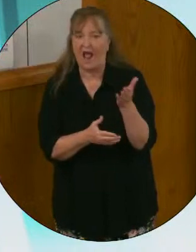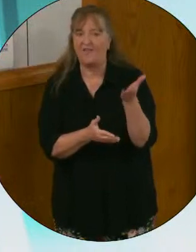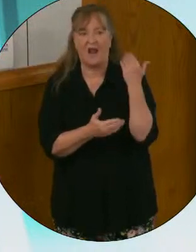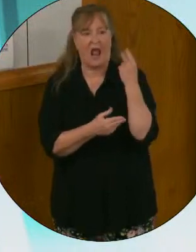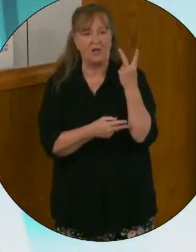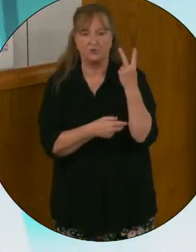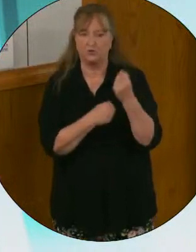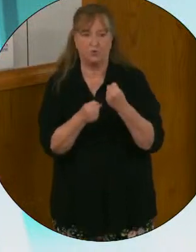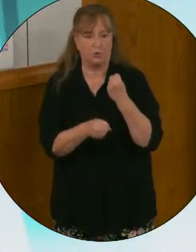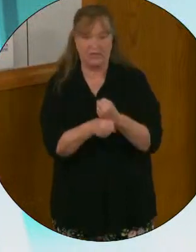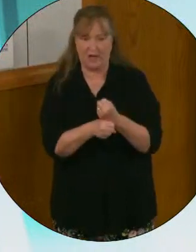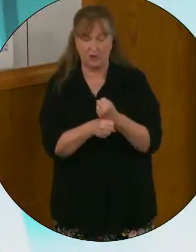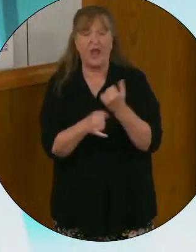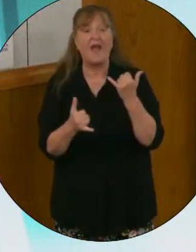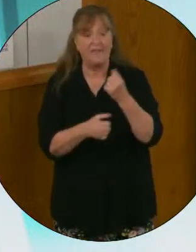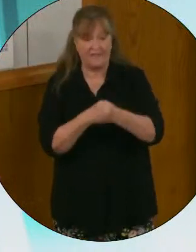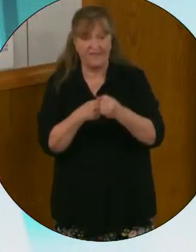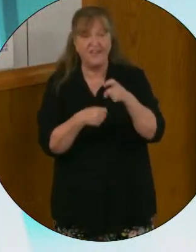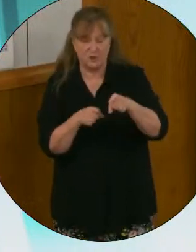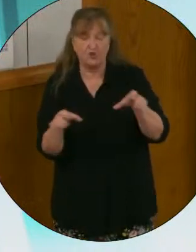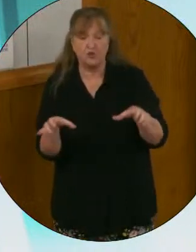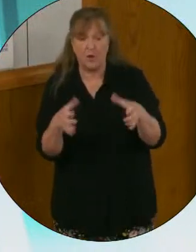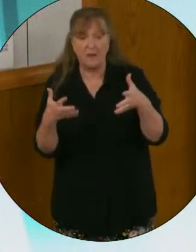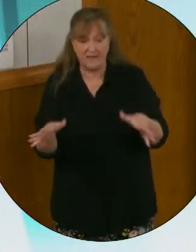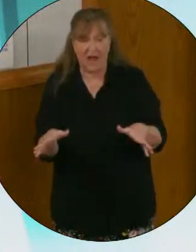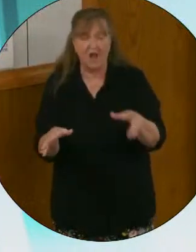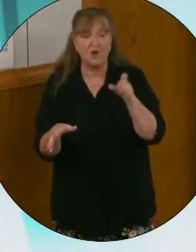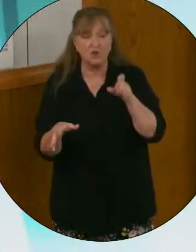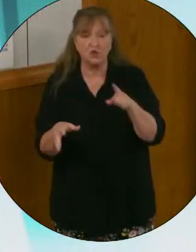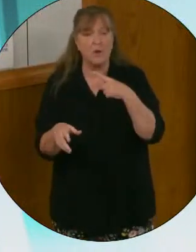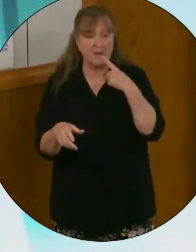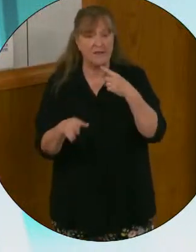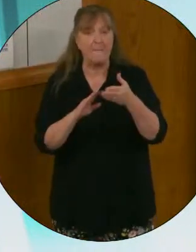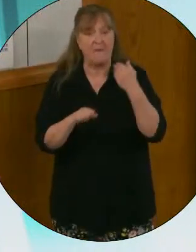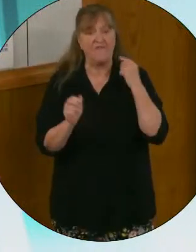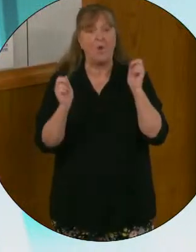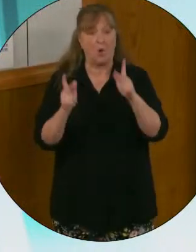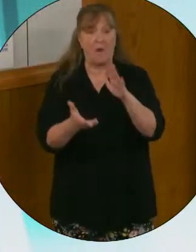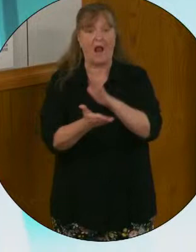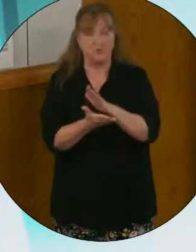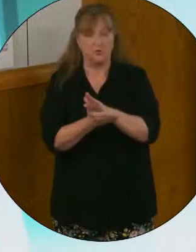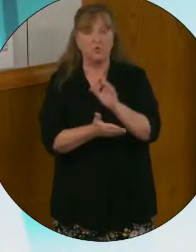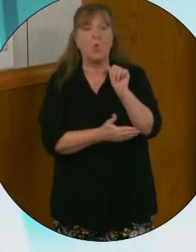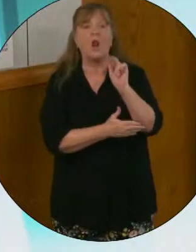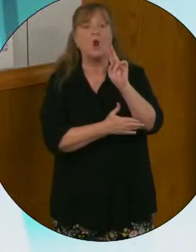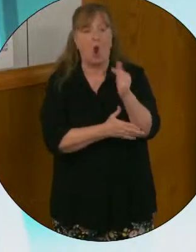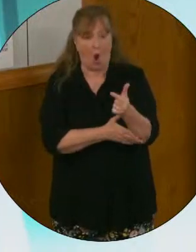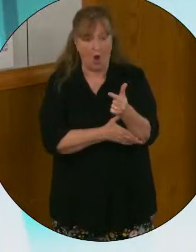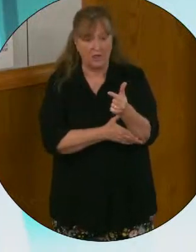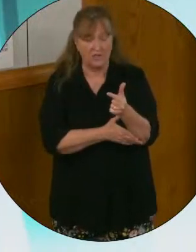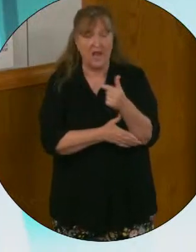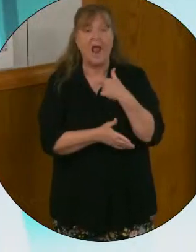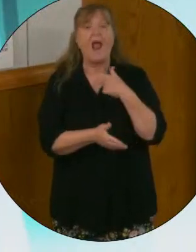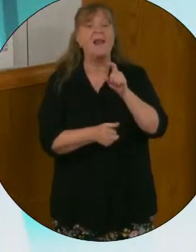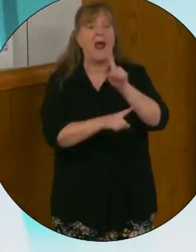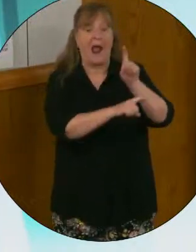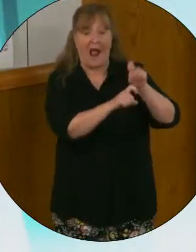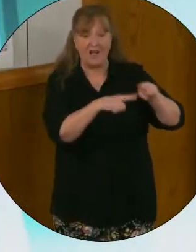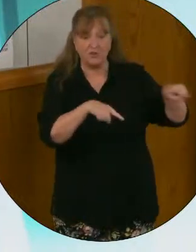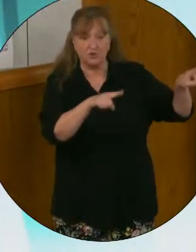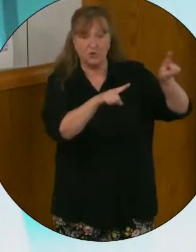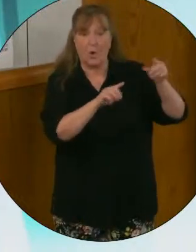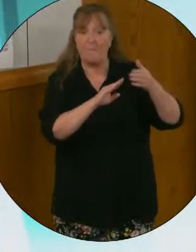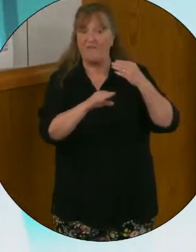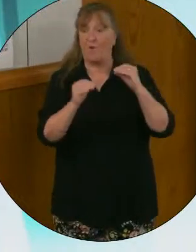years. This should have been done. This should be set before we come back to school in August. And I ask you, before any